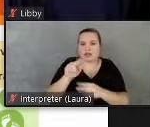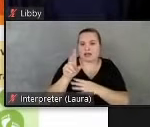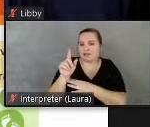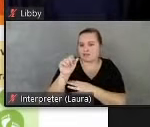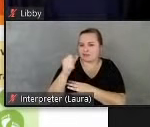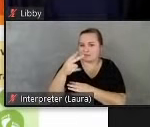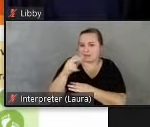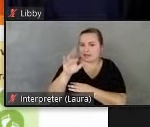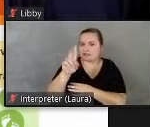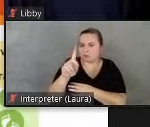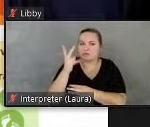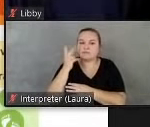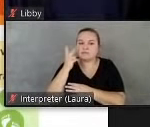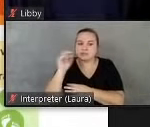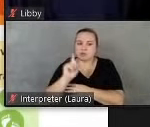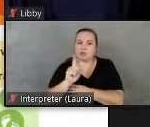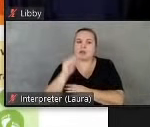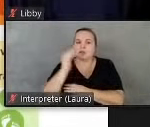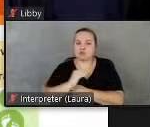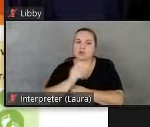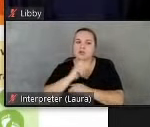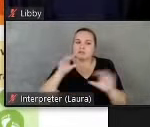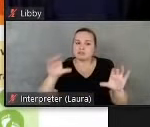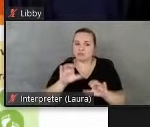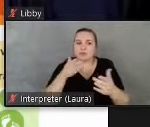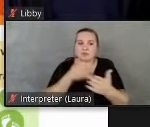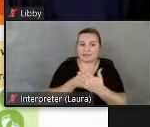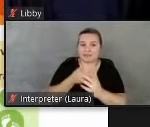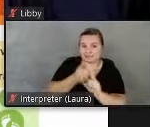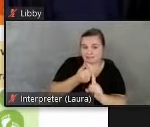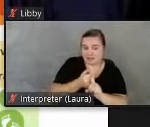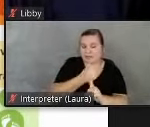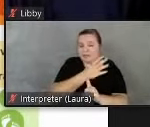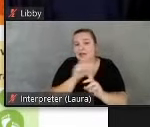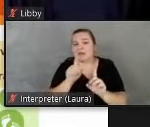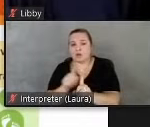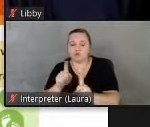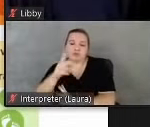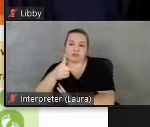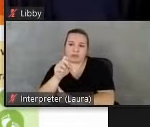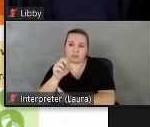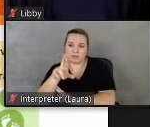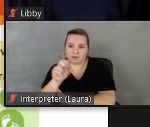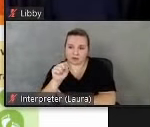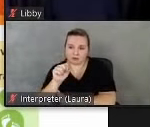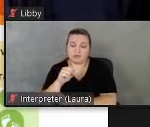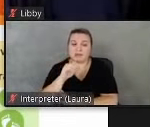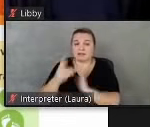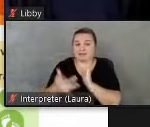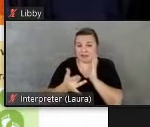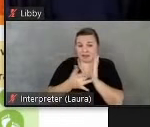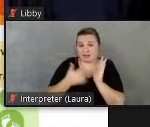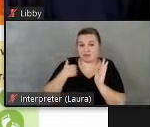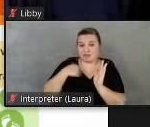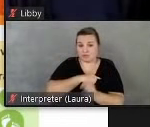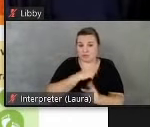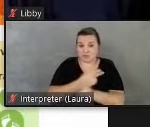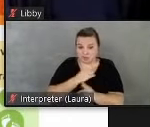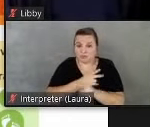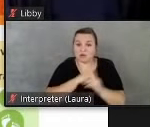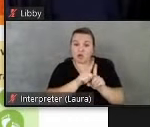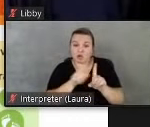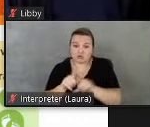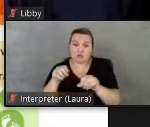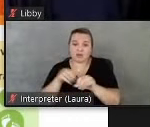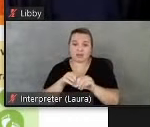to see where a child is performing against themselves as well as against their peers. the technology we use also in a more